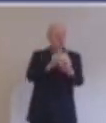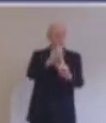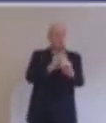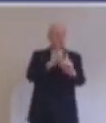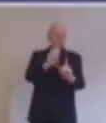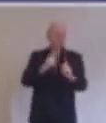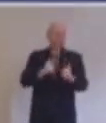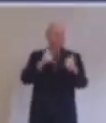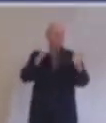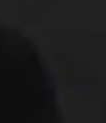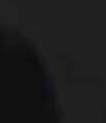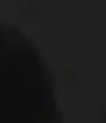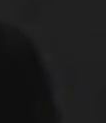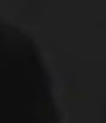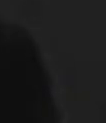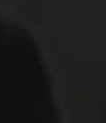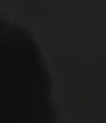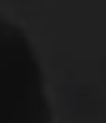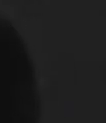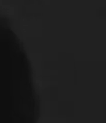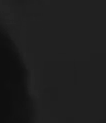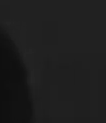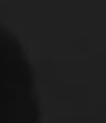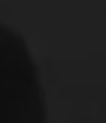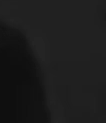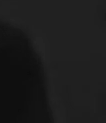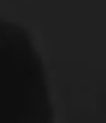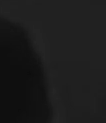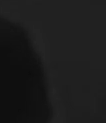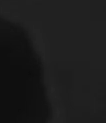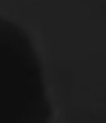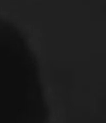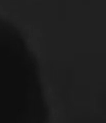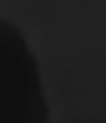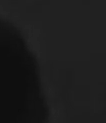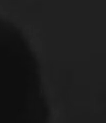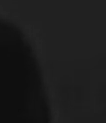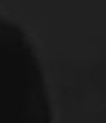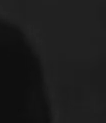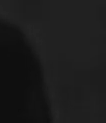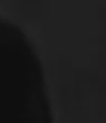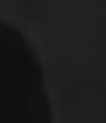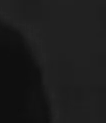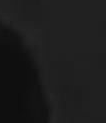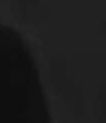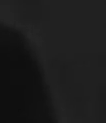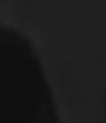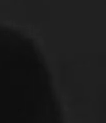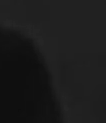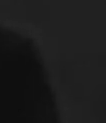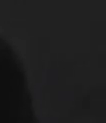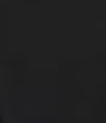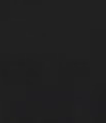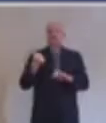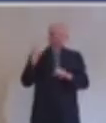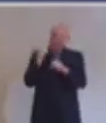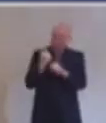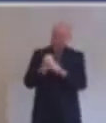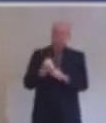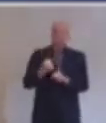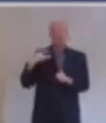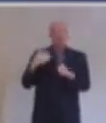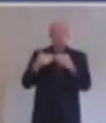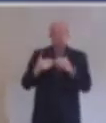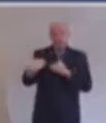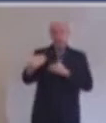reassurance to parents. It's in crises like this that new approaches are born.